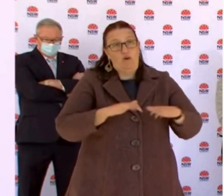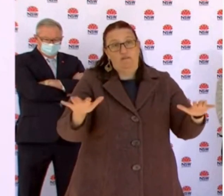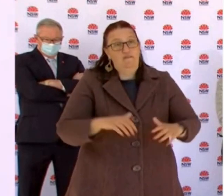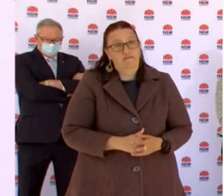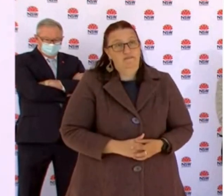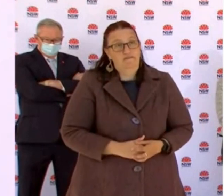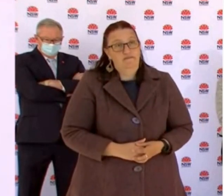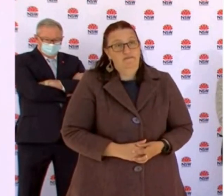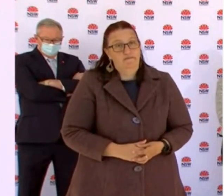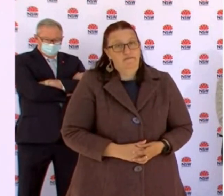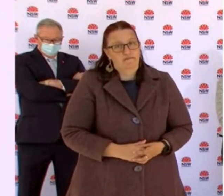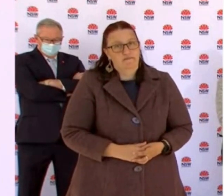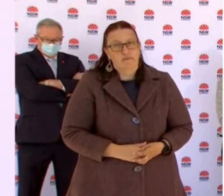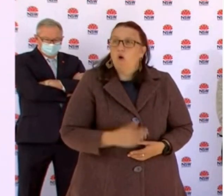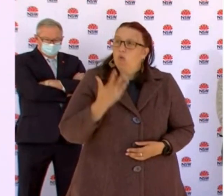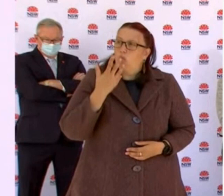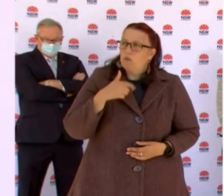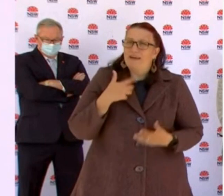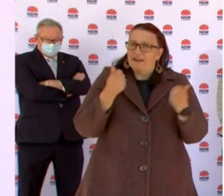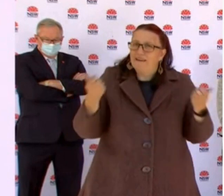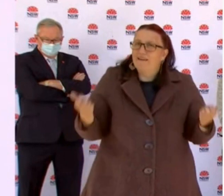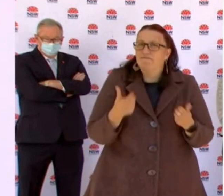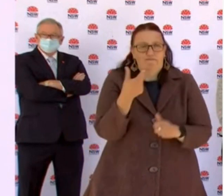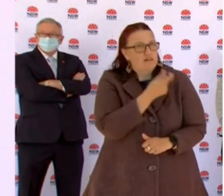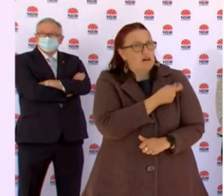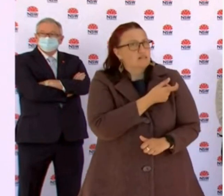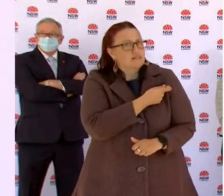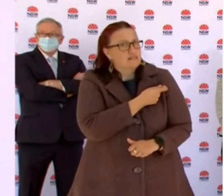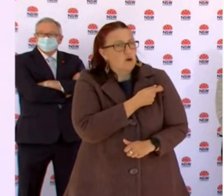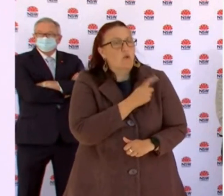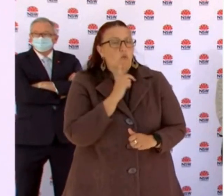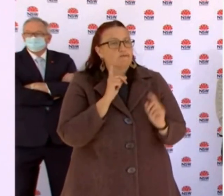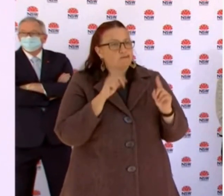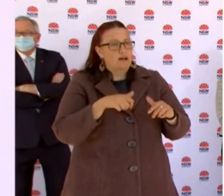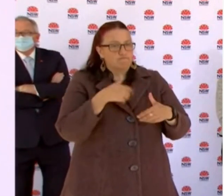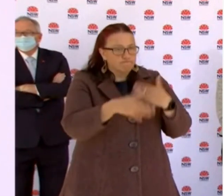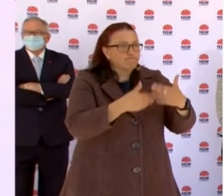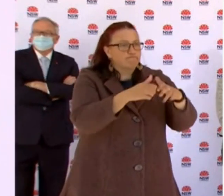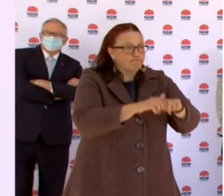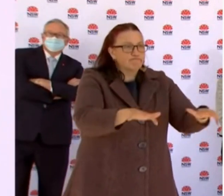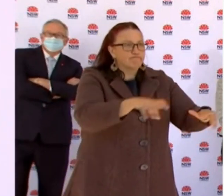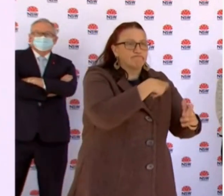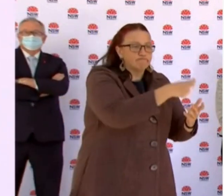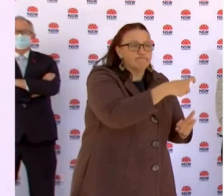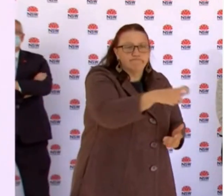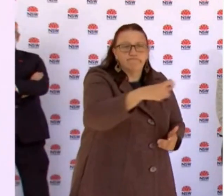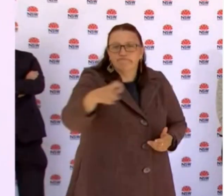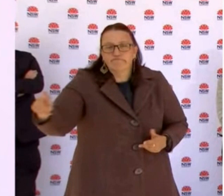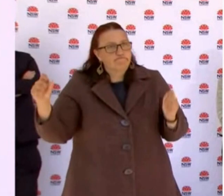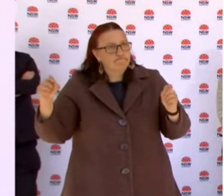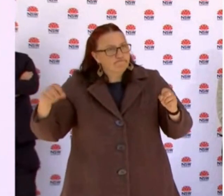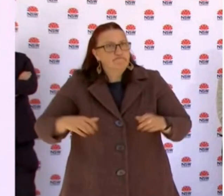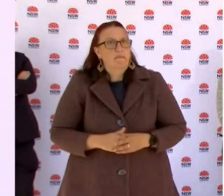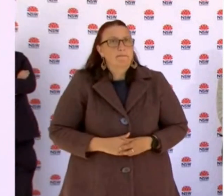that as soon as we get those extra doses, of course, we'll continue to make sure that we provide the vaccine. But it's